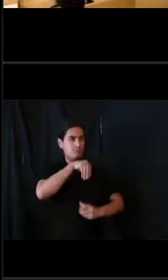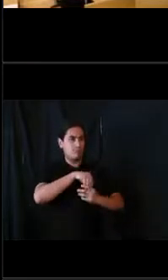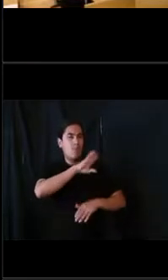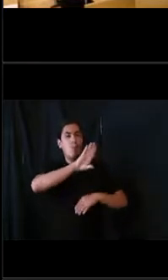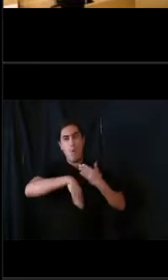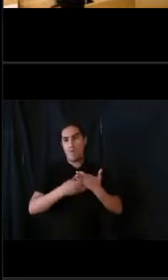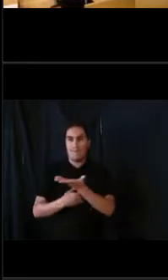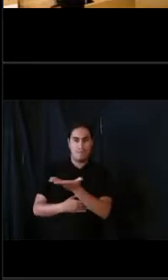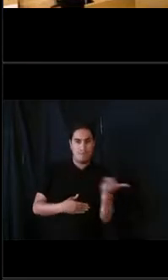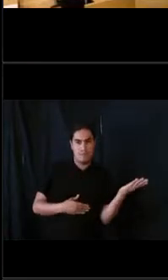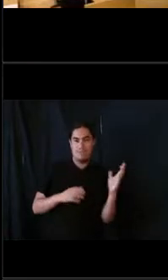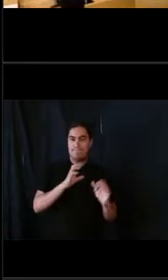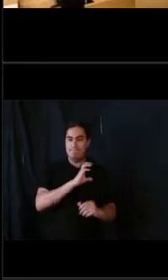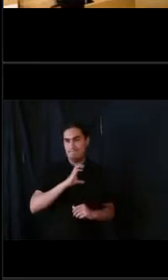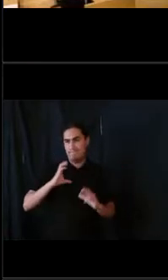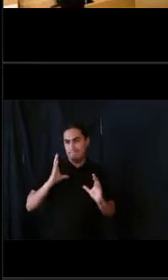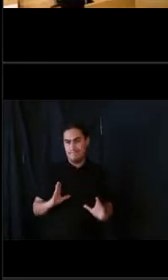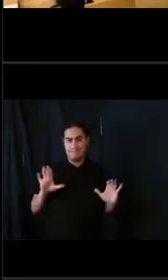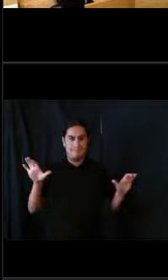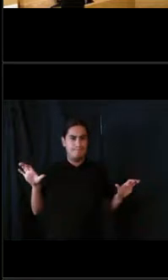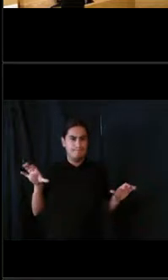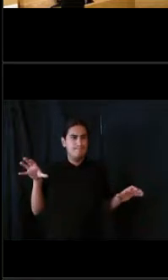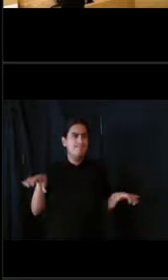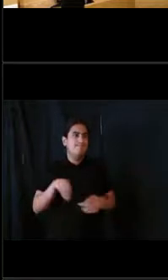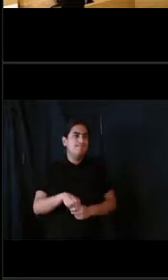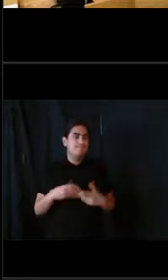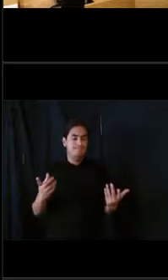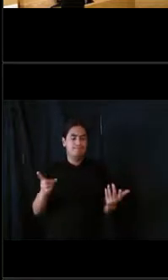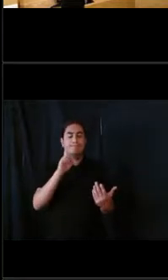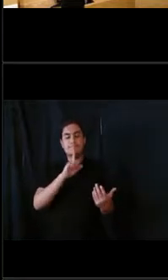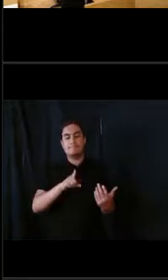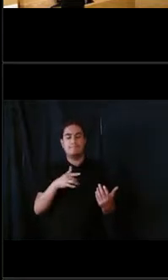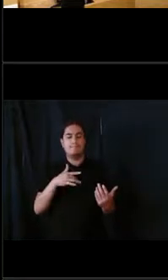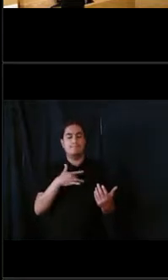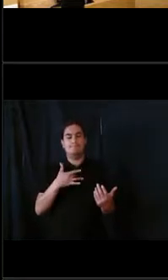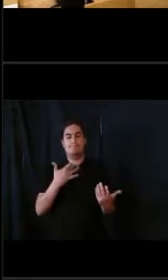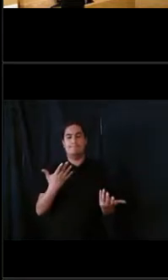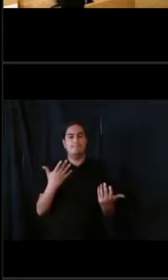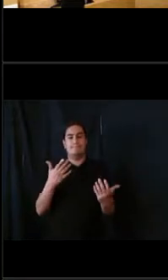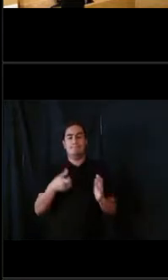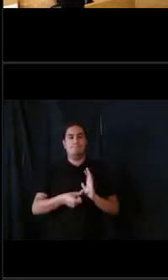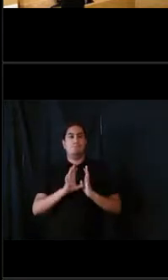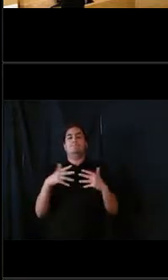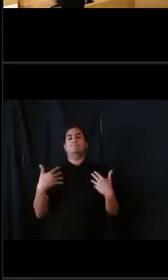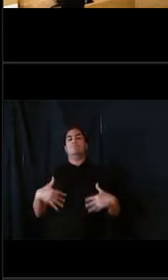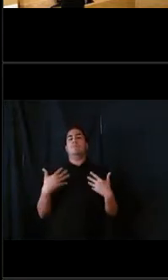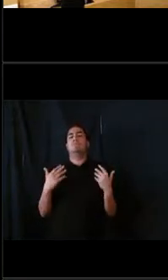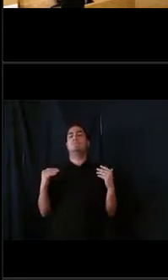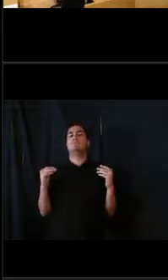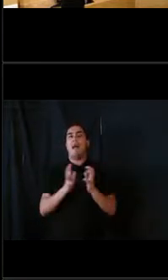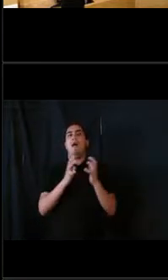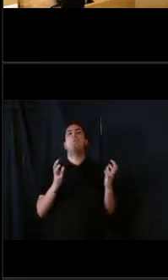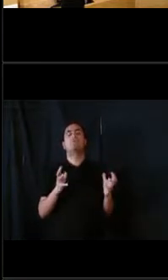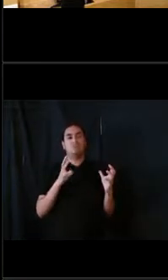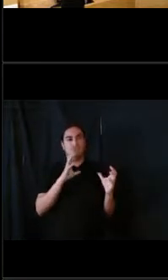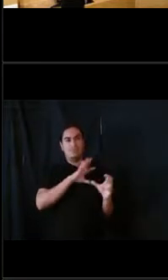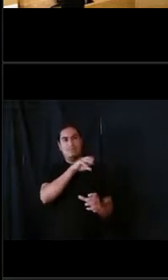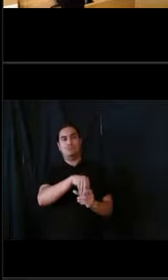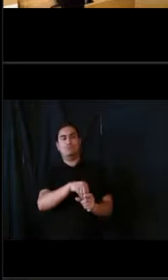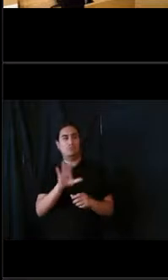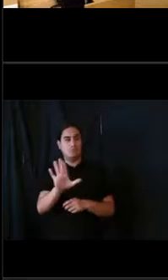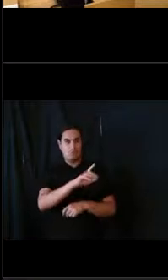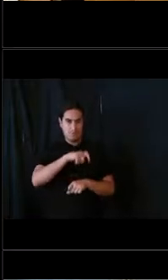you commissioners have been in this effort i i've just been incredibly impressed at the level of engagement in the time you've given so want to